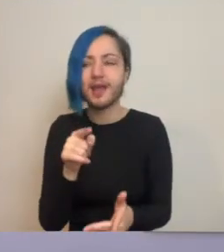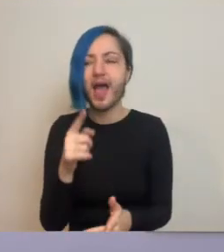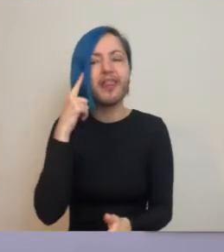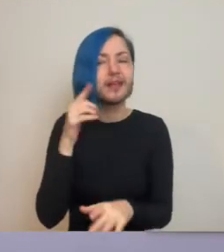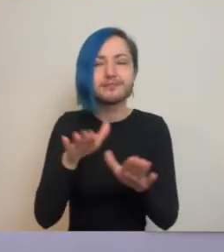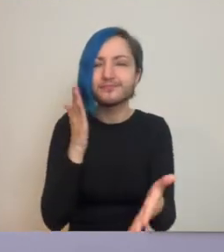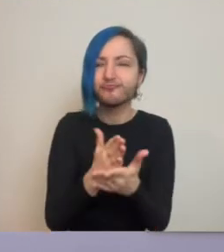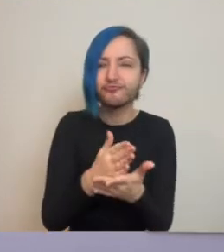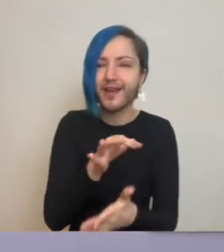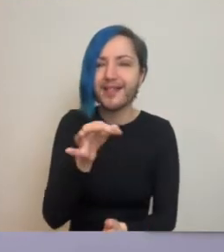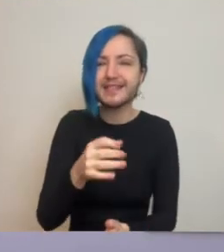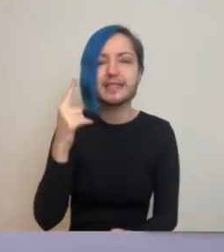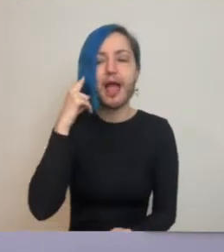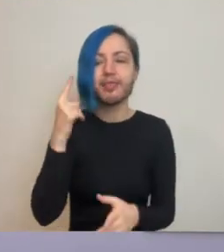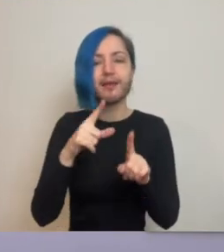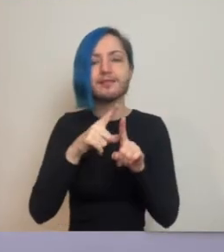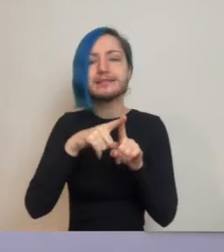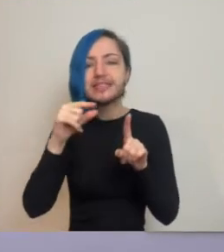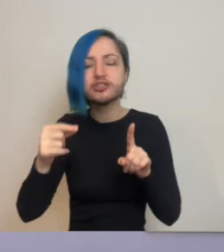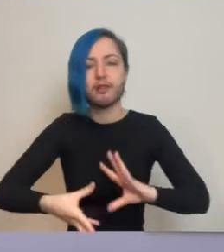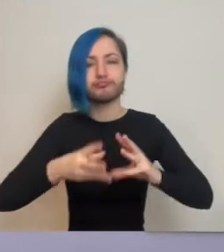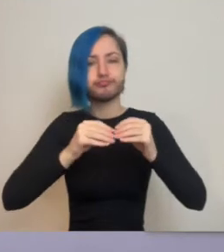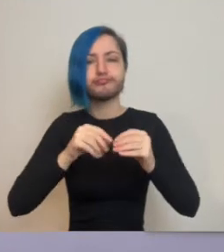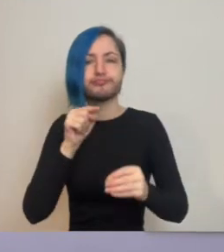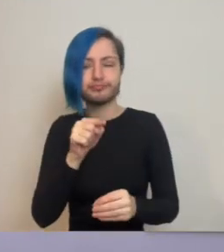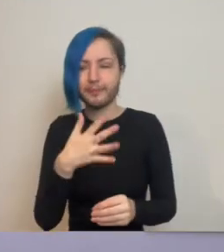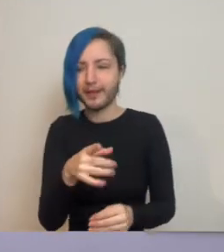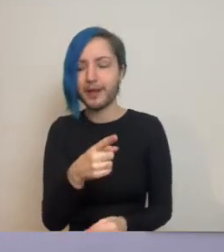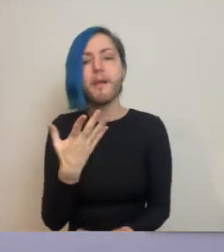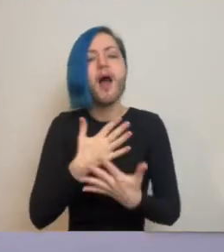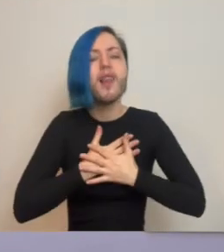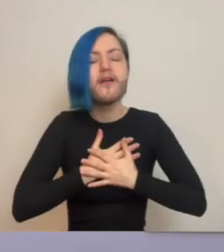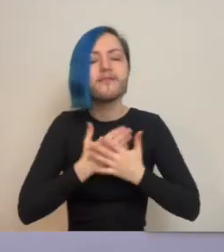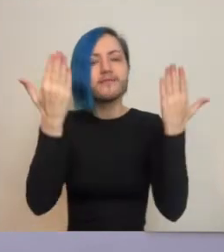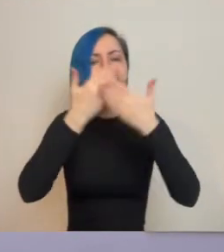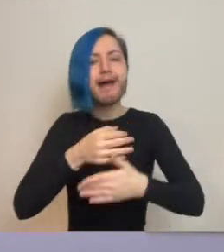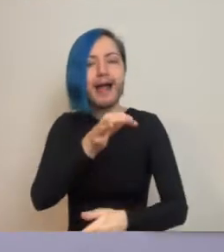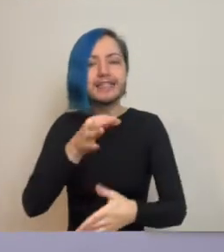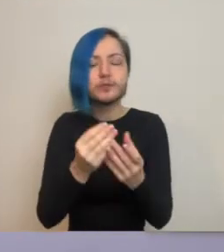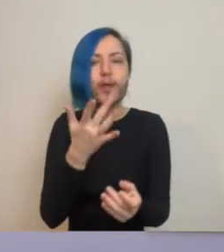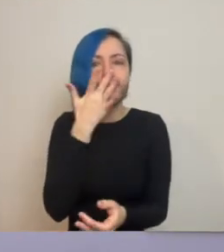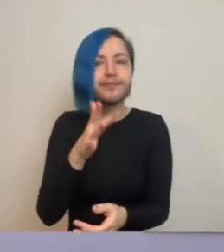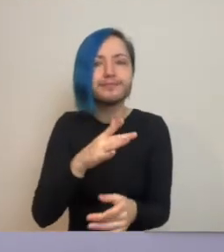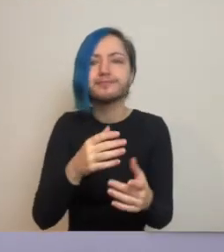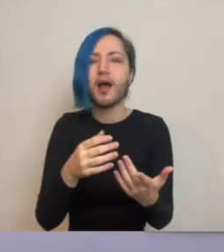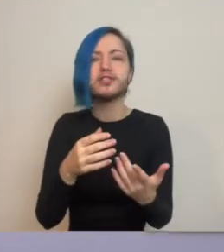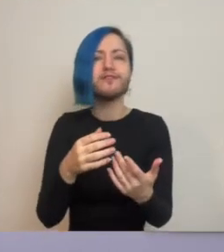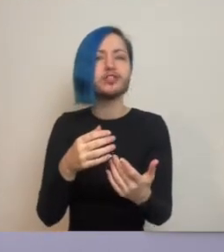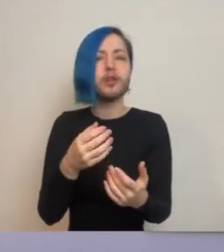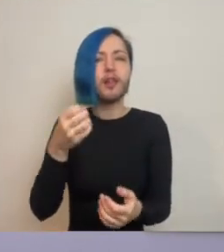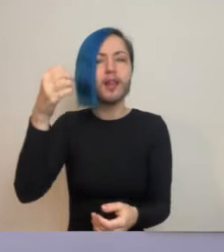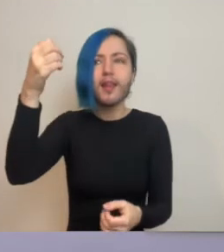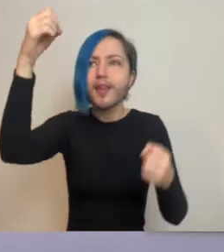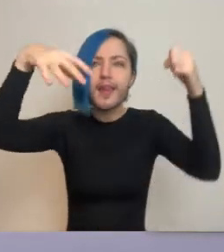real city. This is something that's been digitally created. But I love the city at night with all the artificial lights and the neons and the signage.